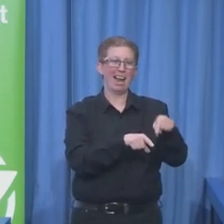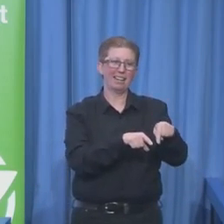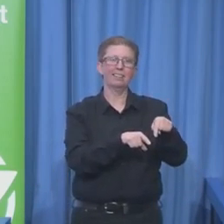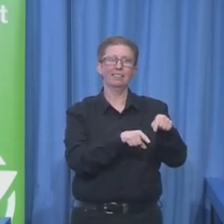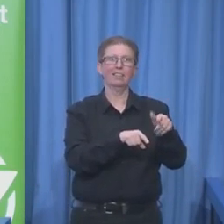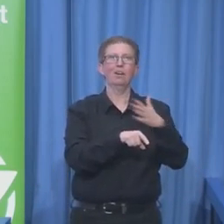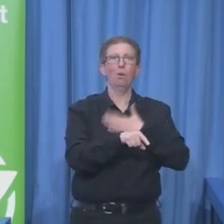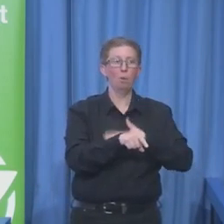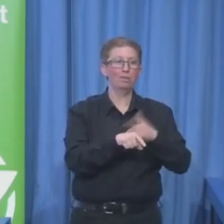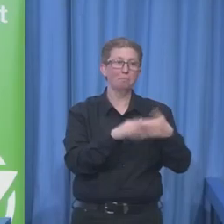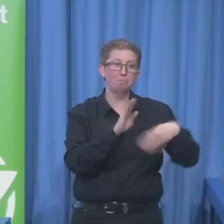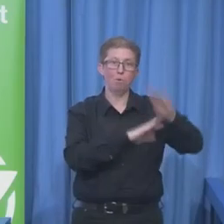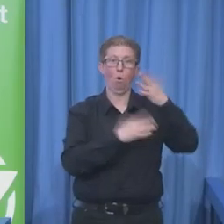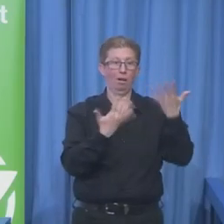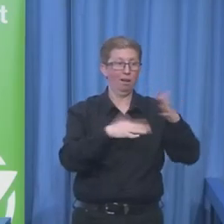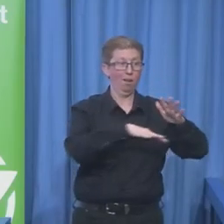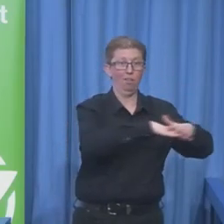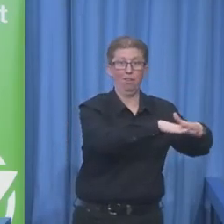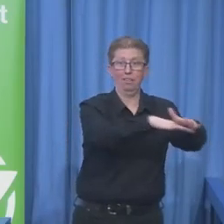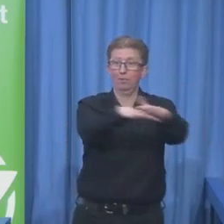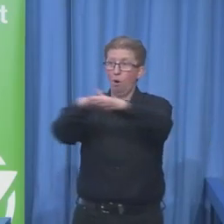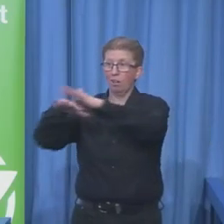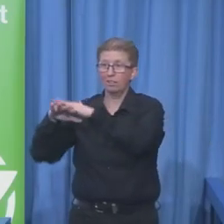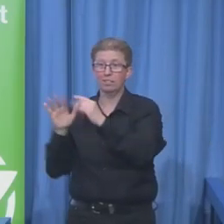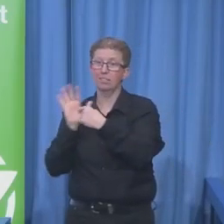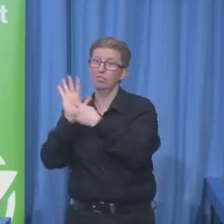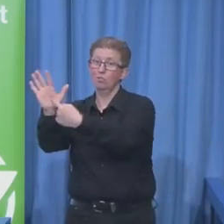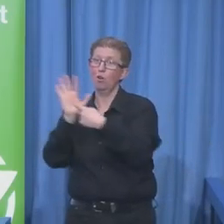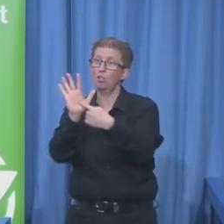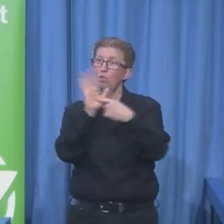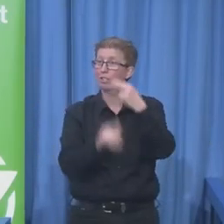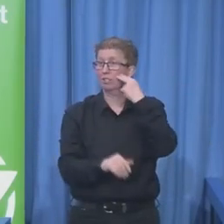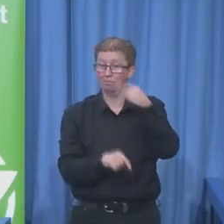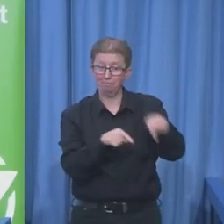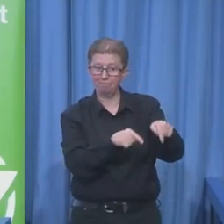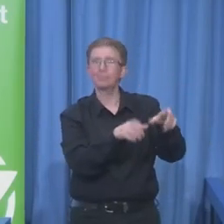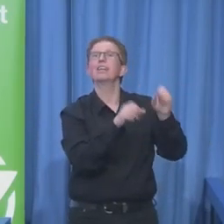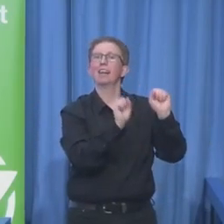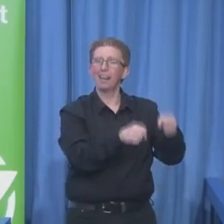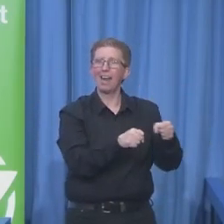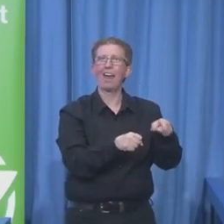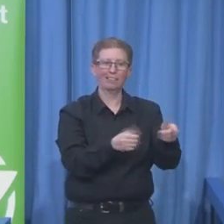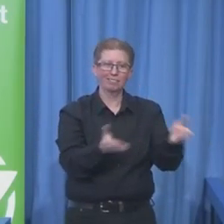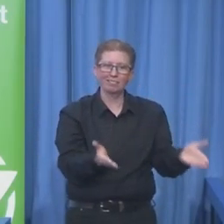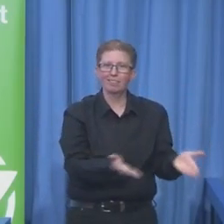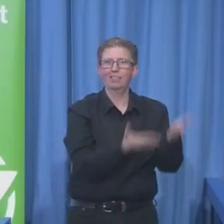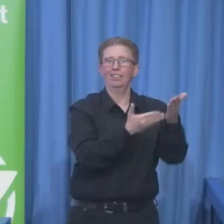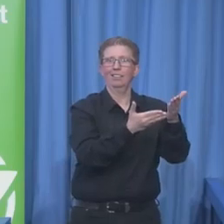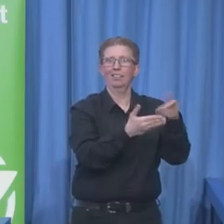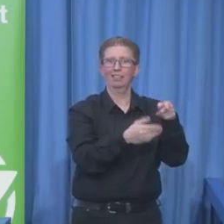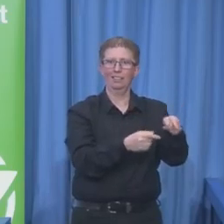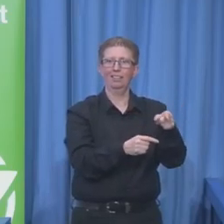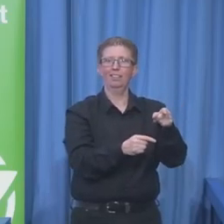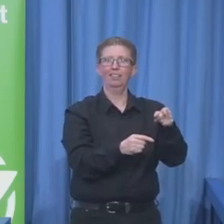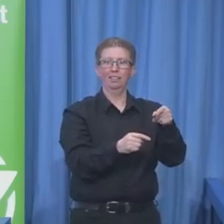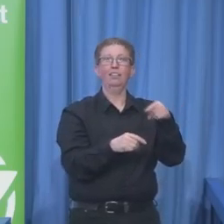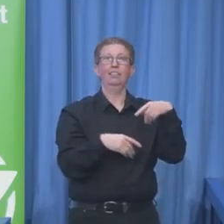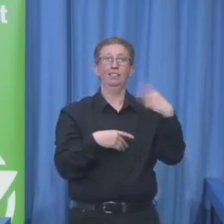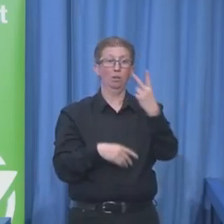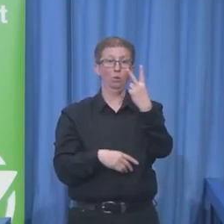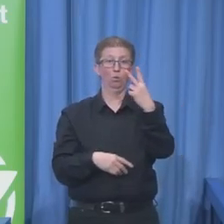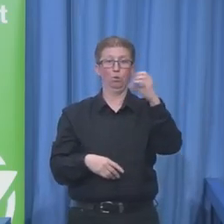be at least 30 people by 2018. We want to extend the approach to other regions. We already have